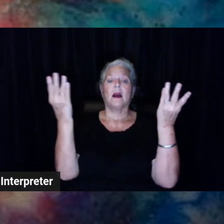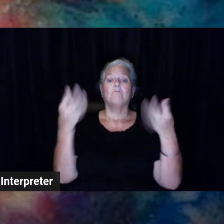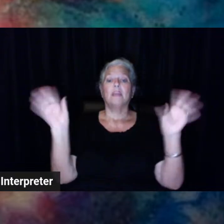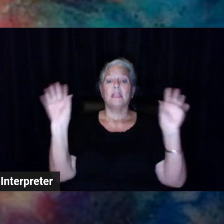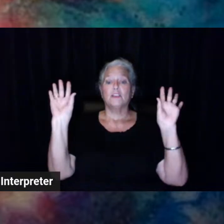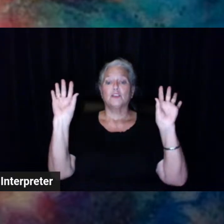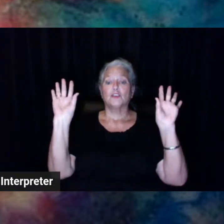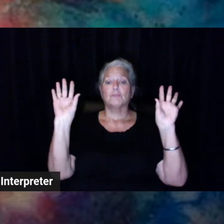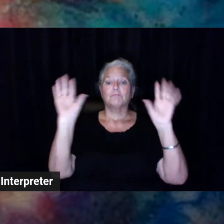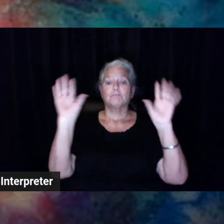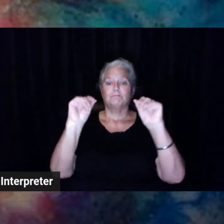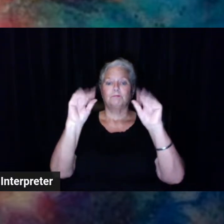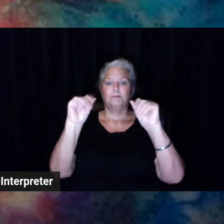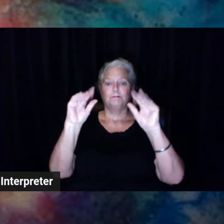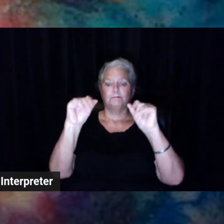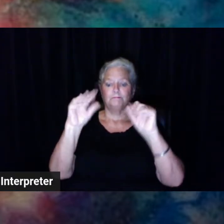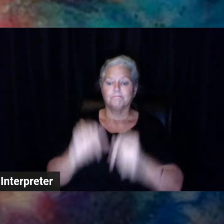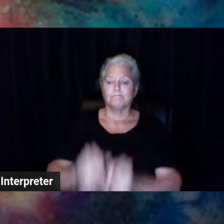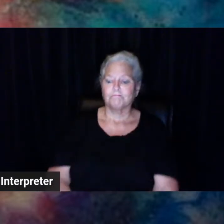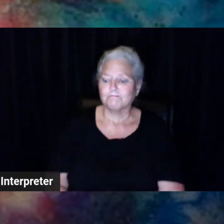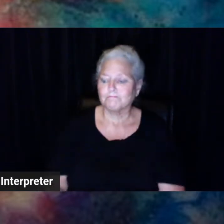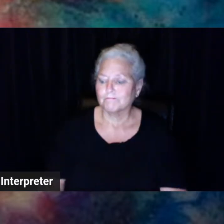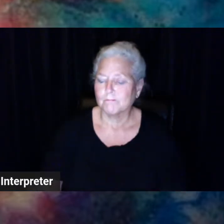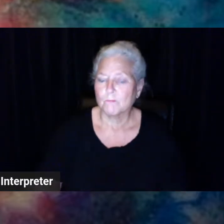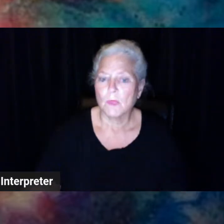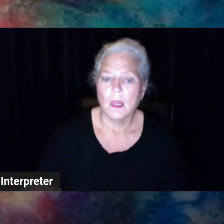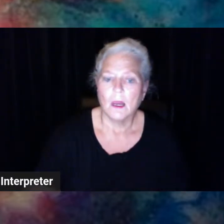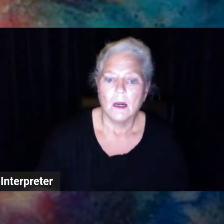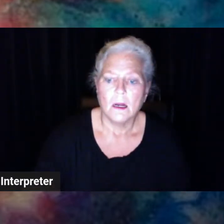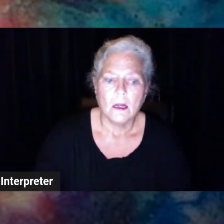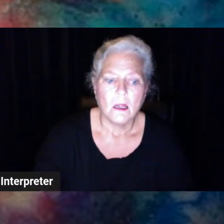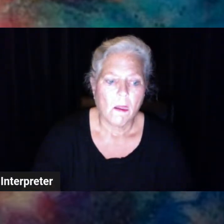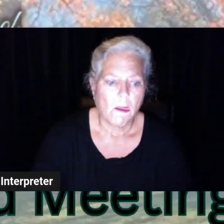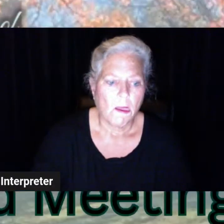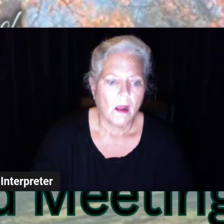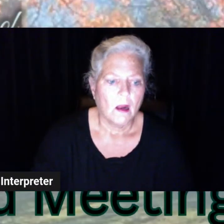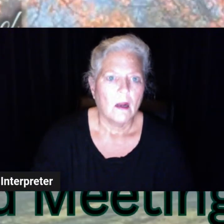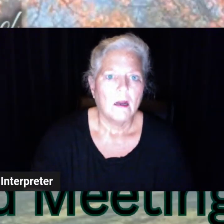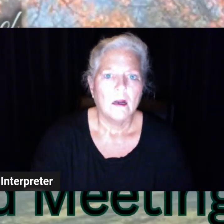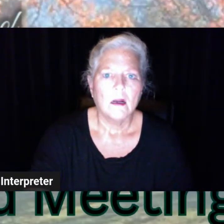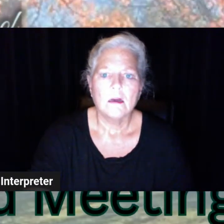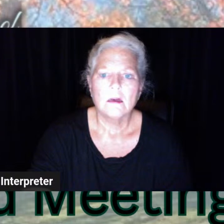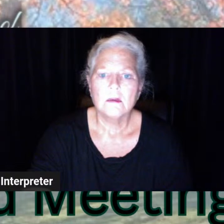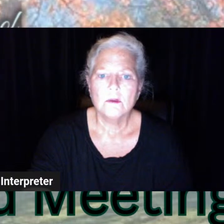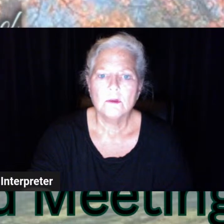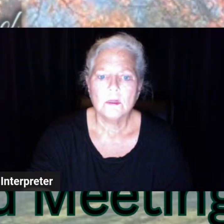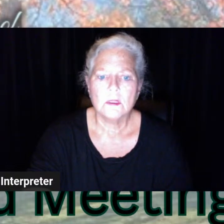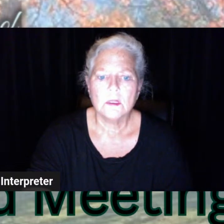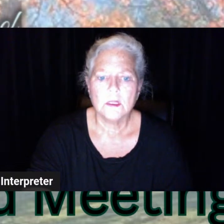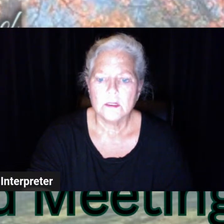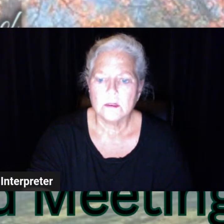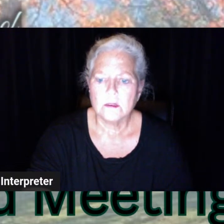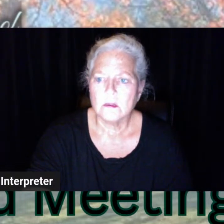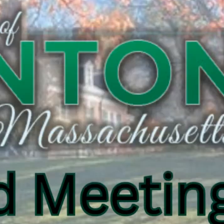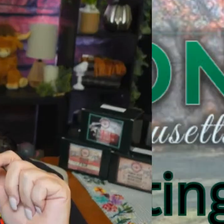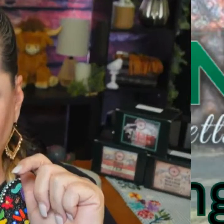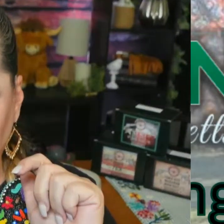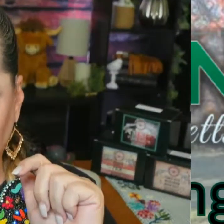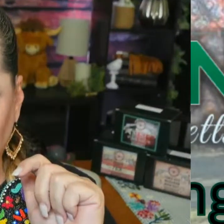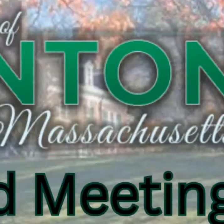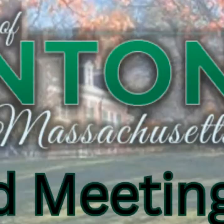adjourned. Okay.